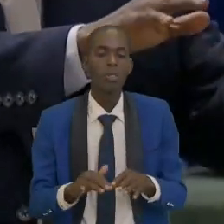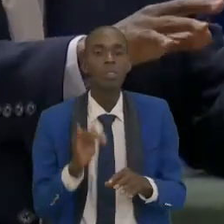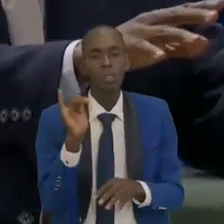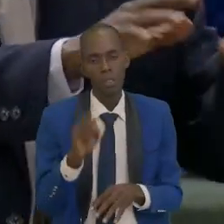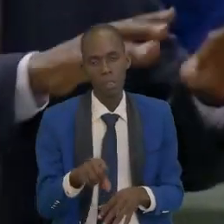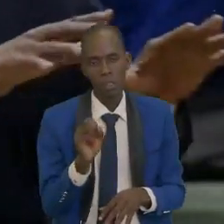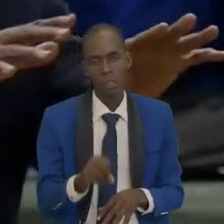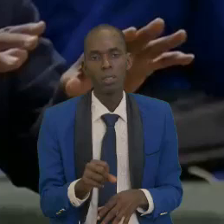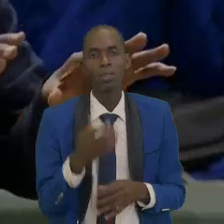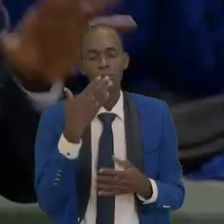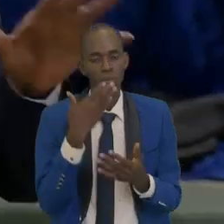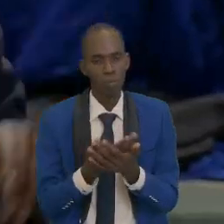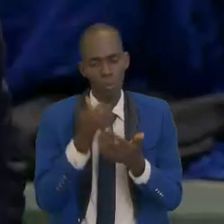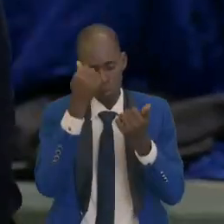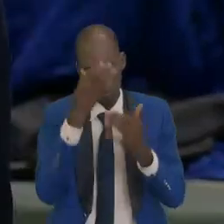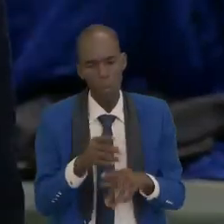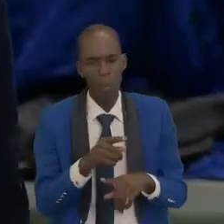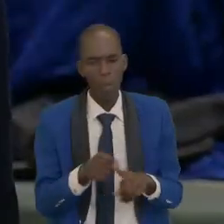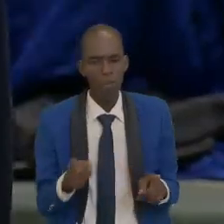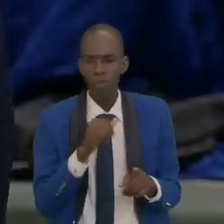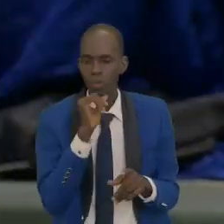a kind of special obedience